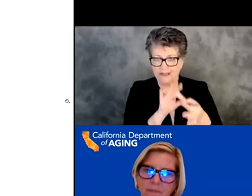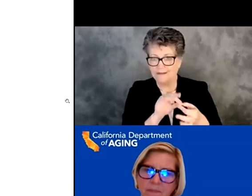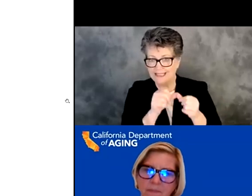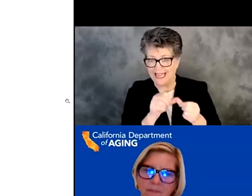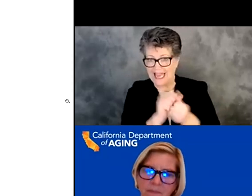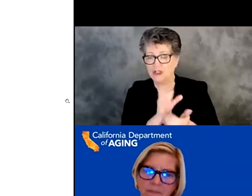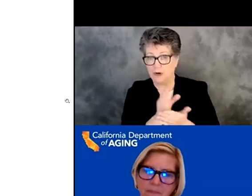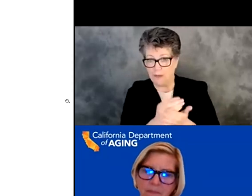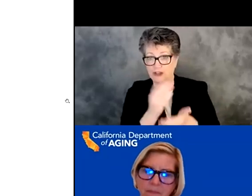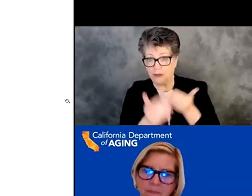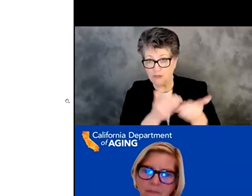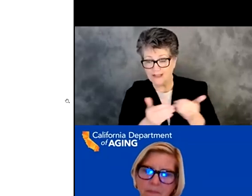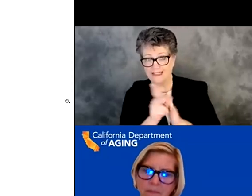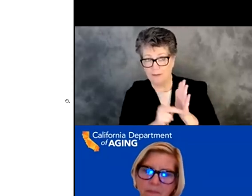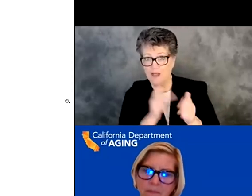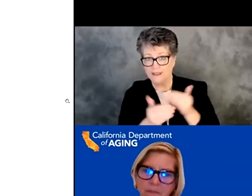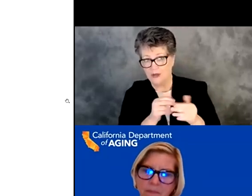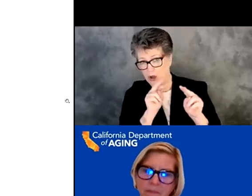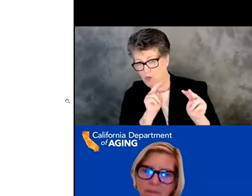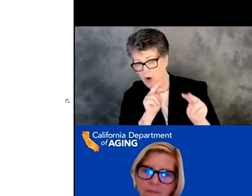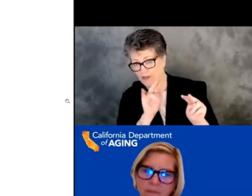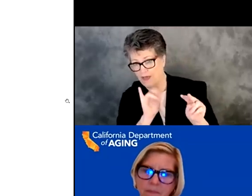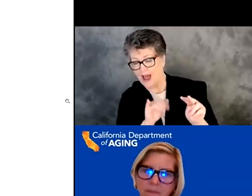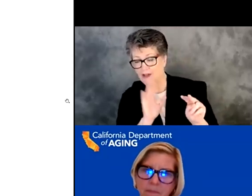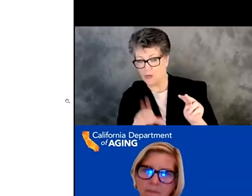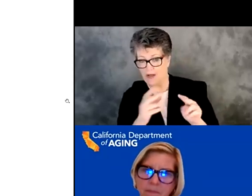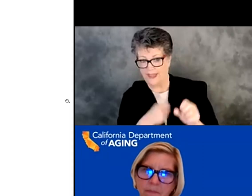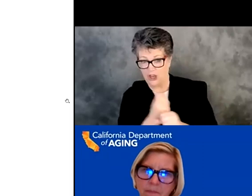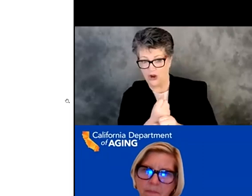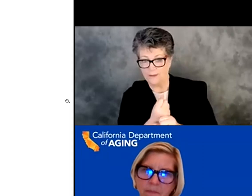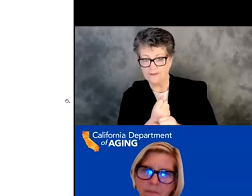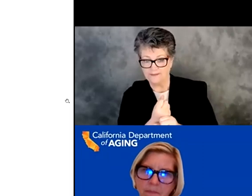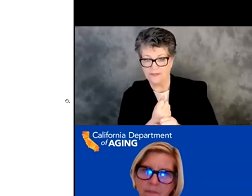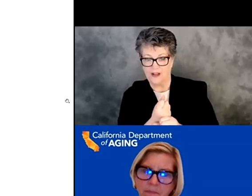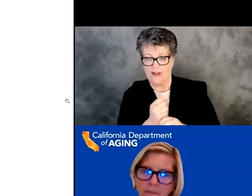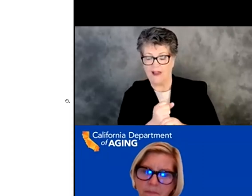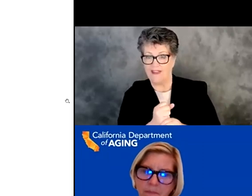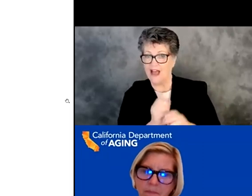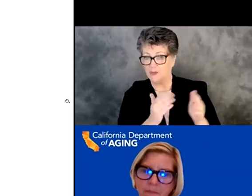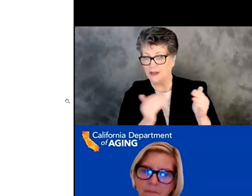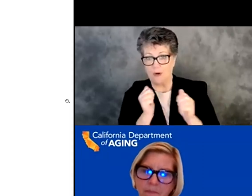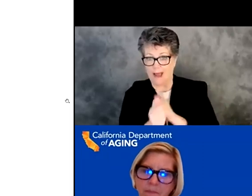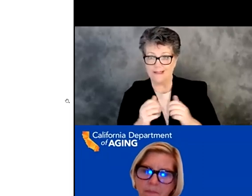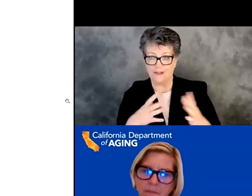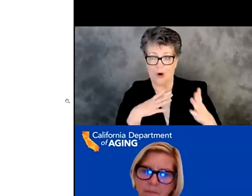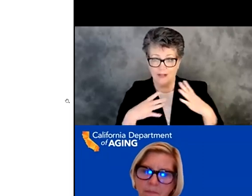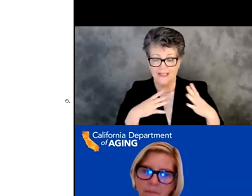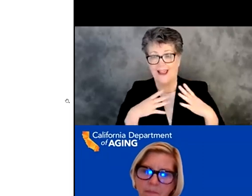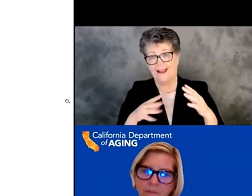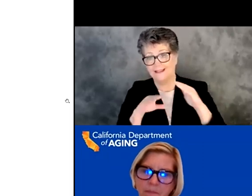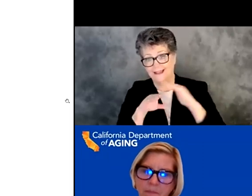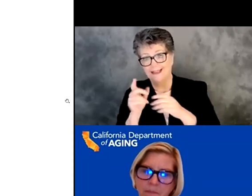budget process and policy process throughout the year as we move past the holidays and kind of